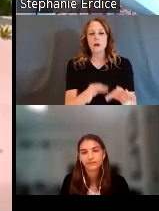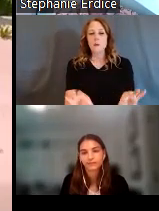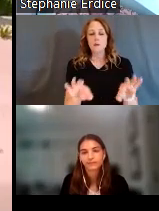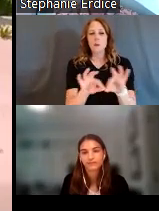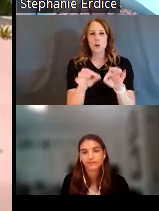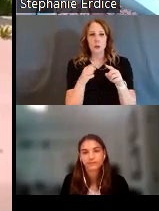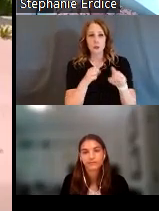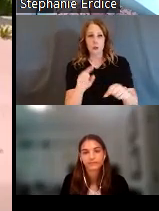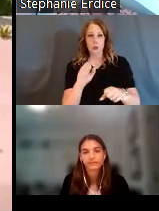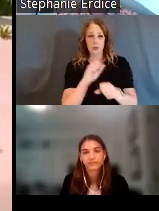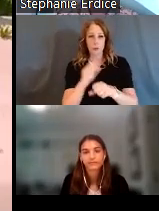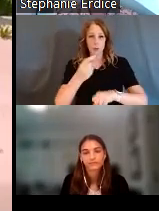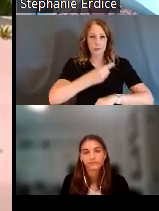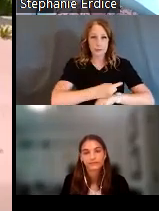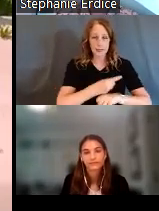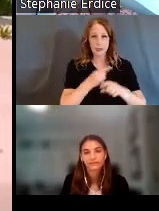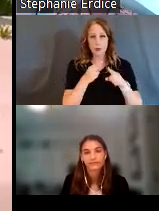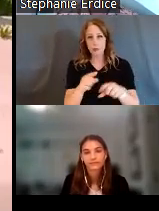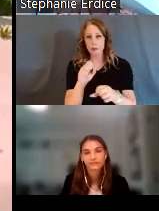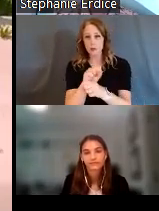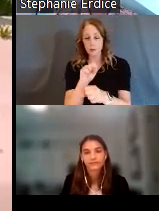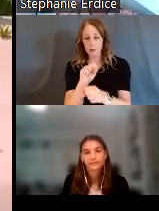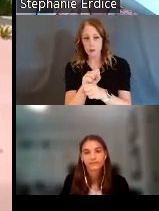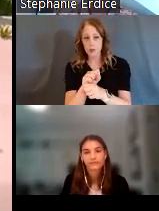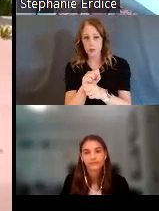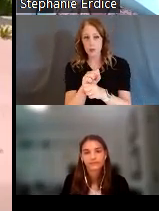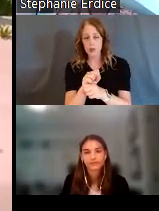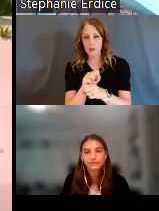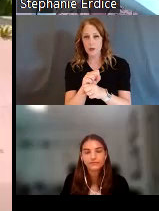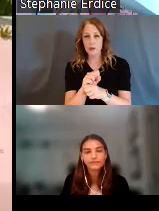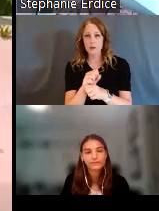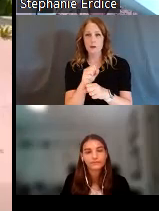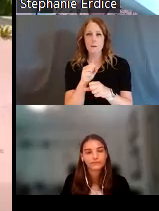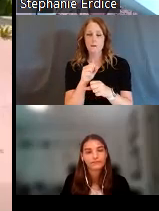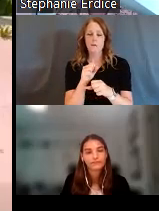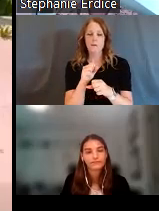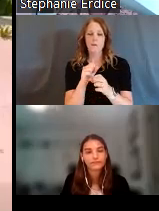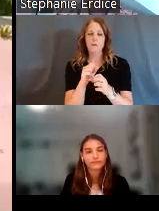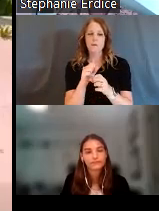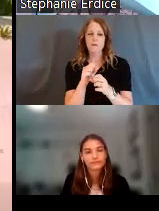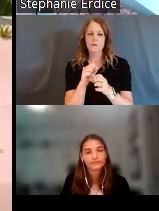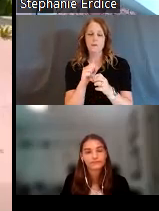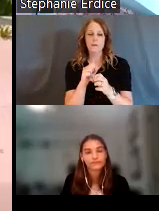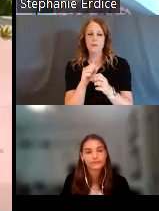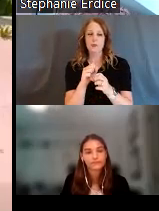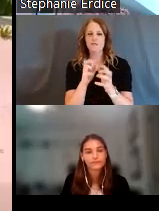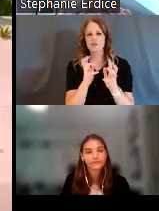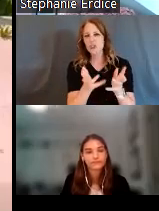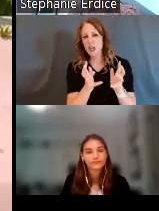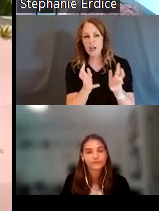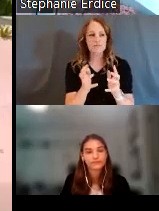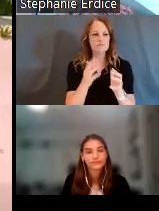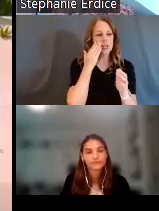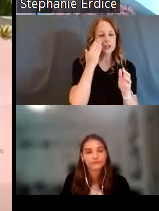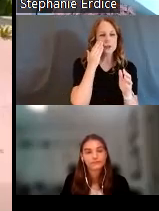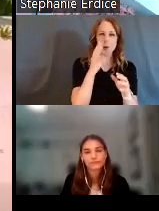your workday, during your work, especially if it isn't confined to just a day, chatting and getting to know your coworkers